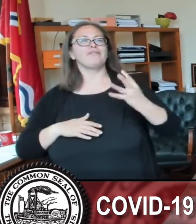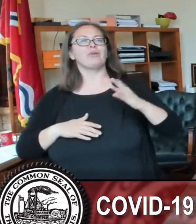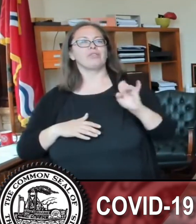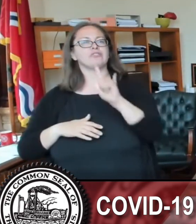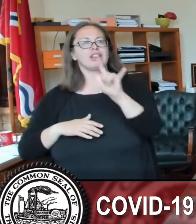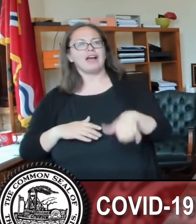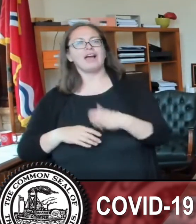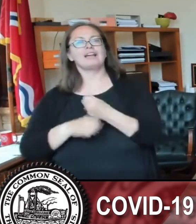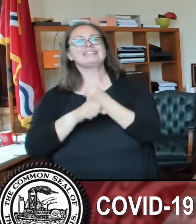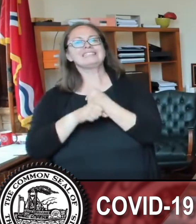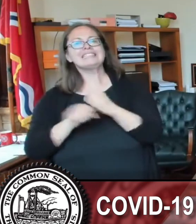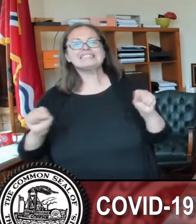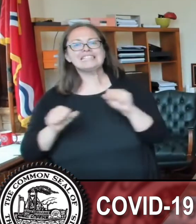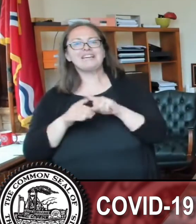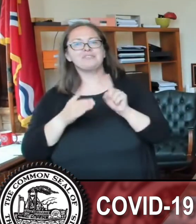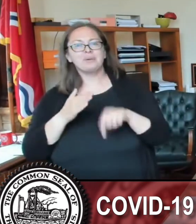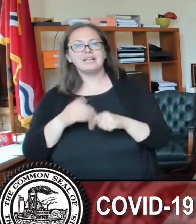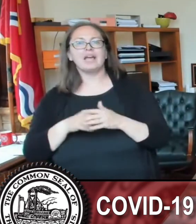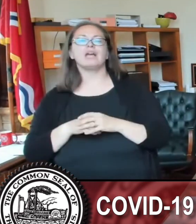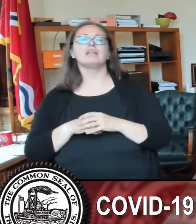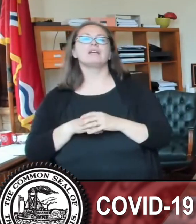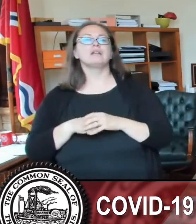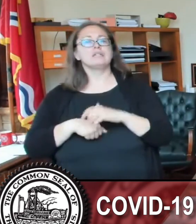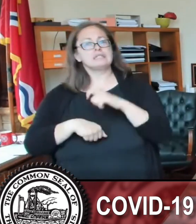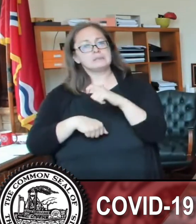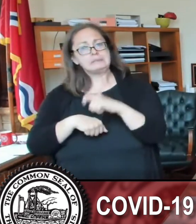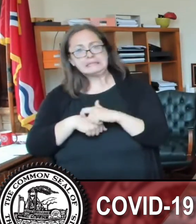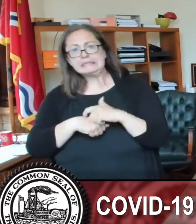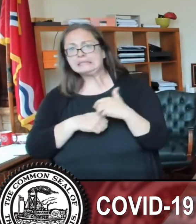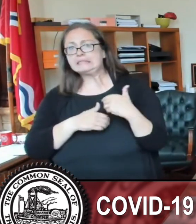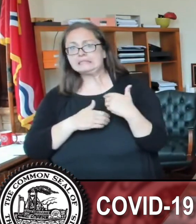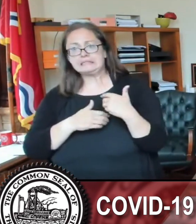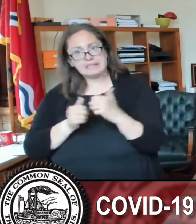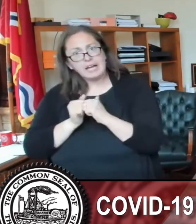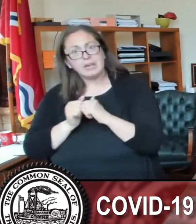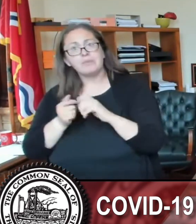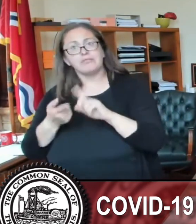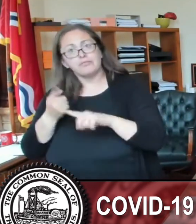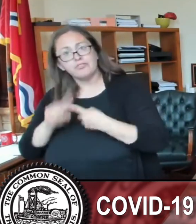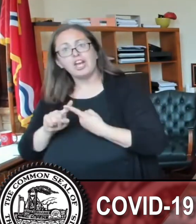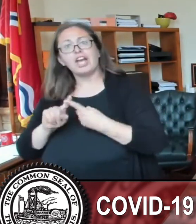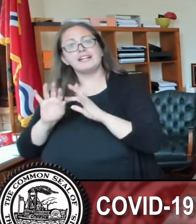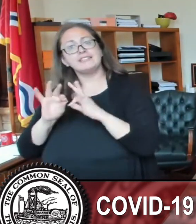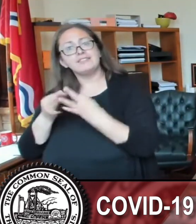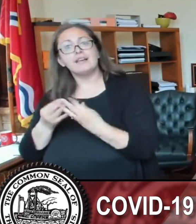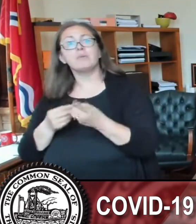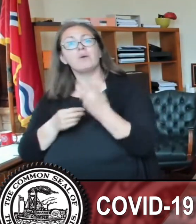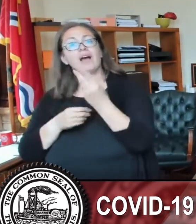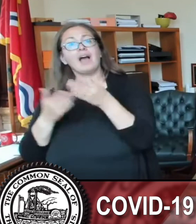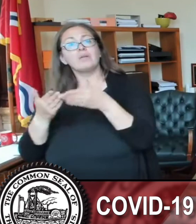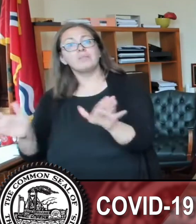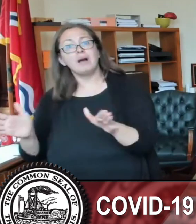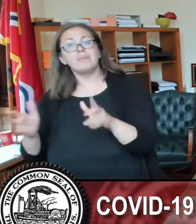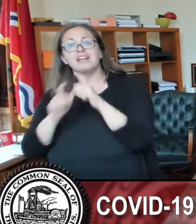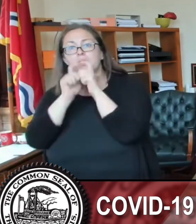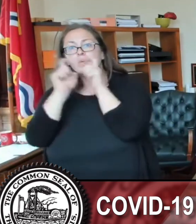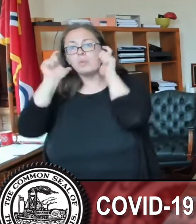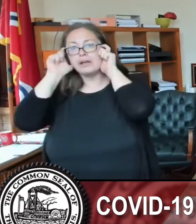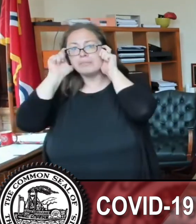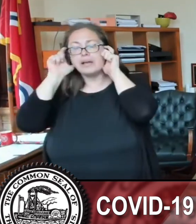Have a safe weekend. Spend some time with your friends and your family. If you're out in public, wear a